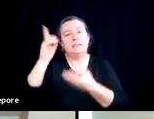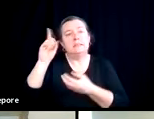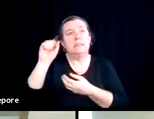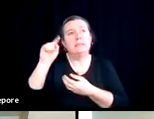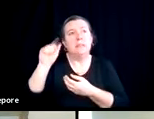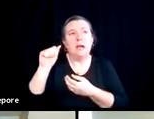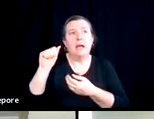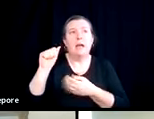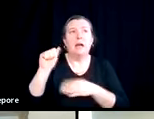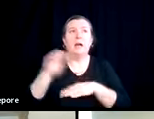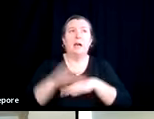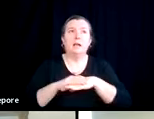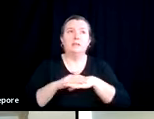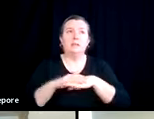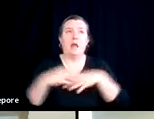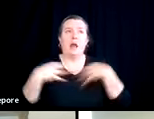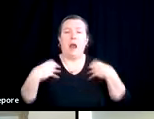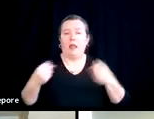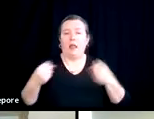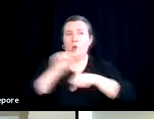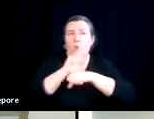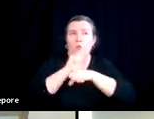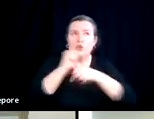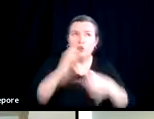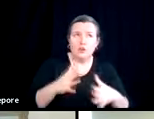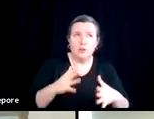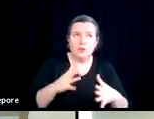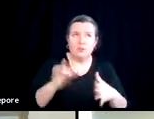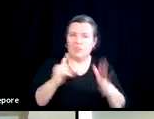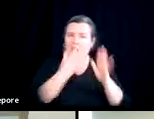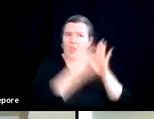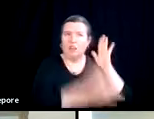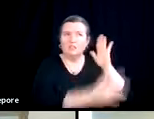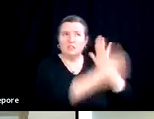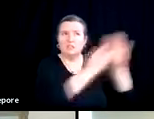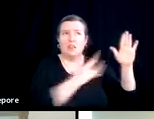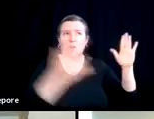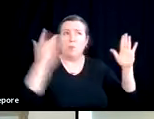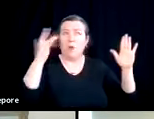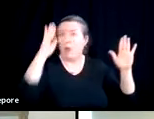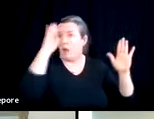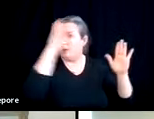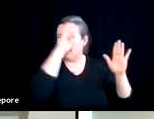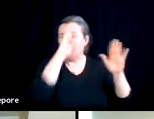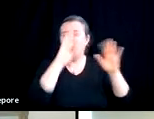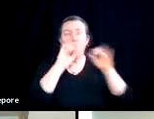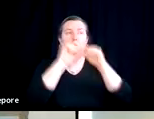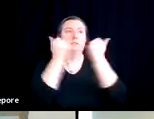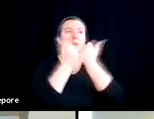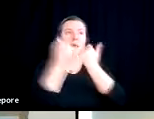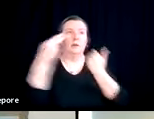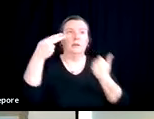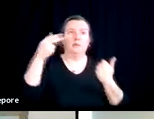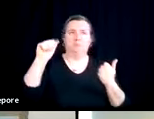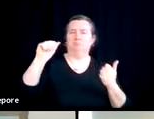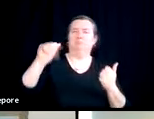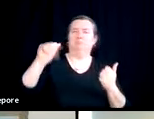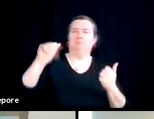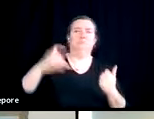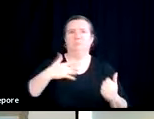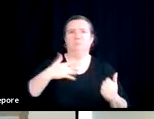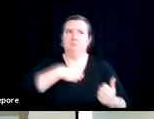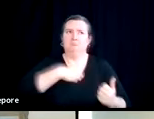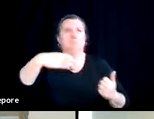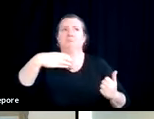notably from the Hospital Association, advocated for changes. It was stripped of requirements to post information on the health